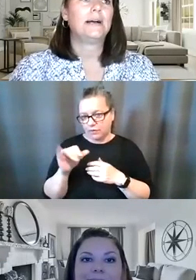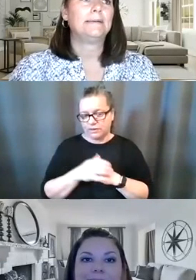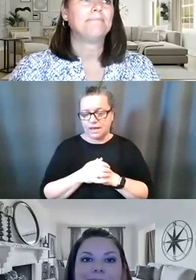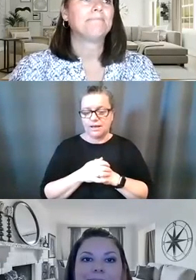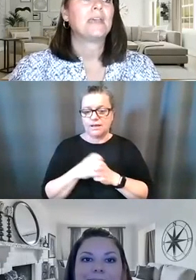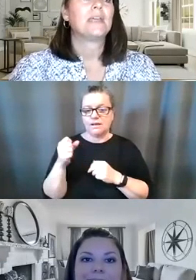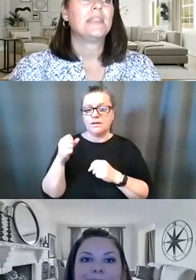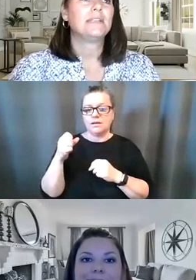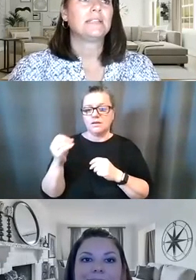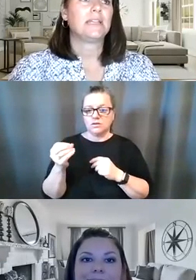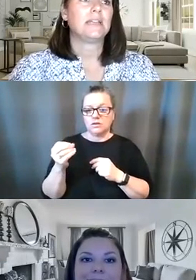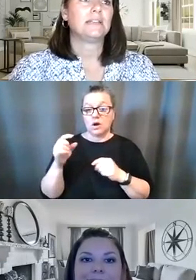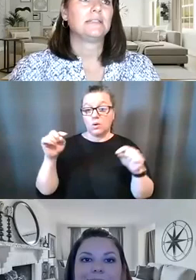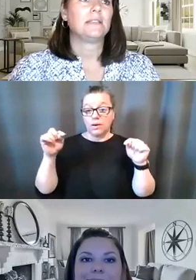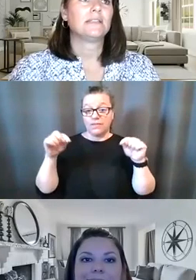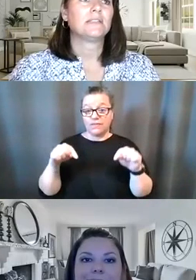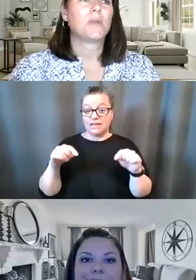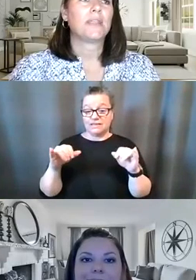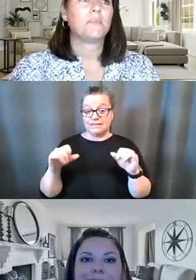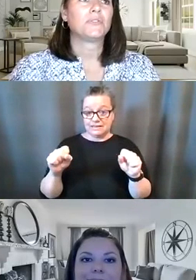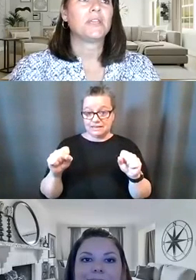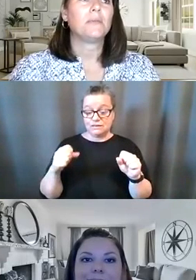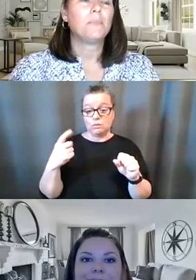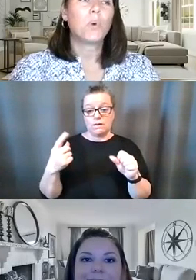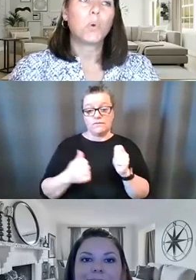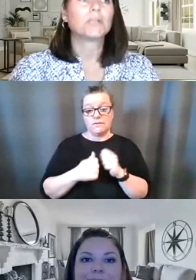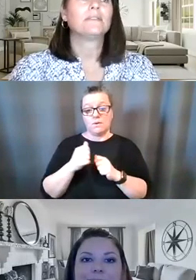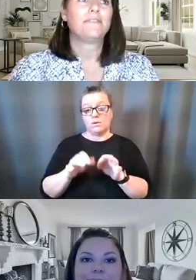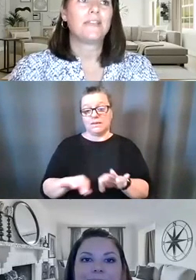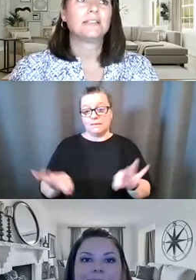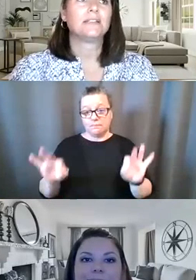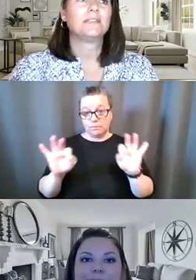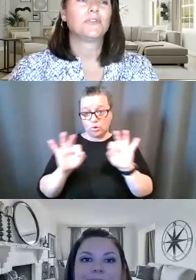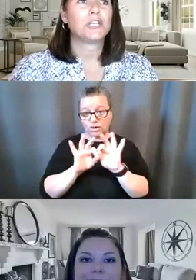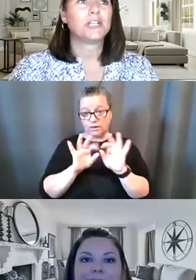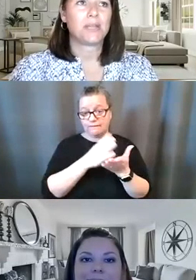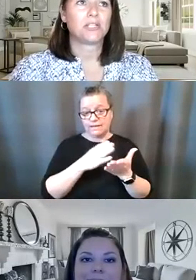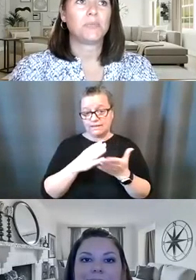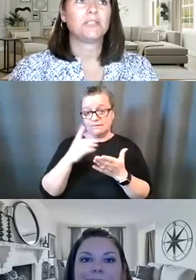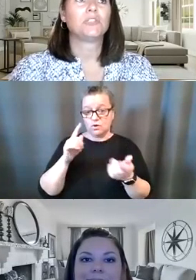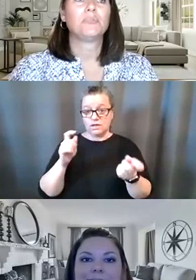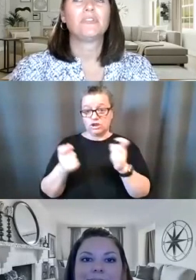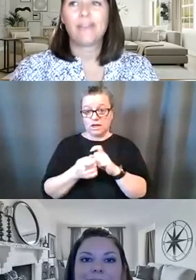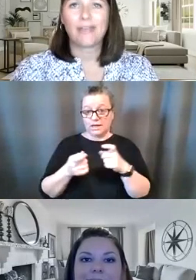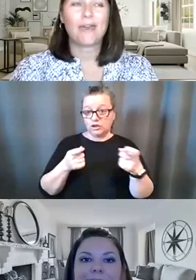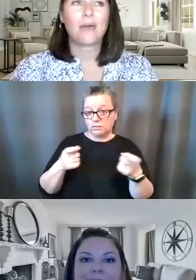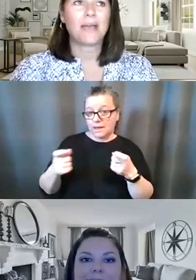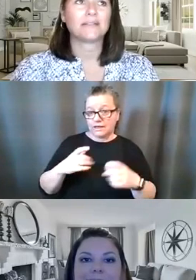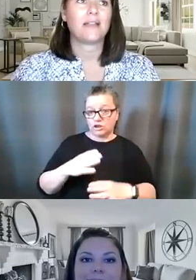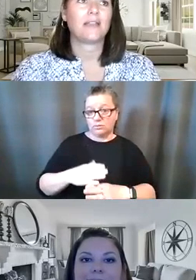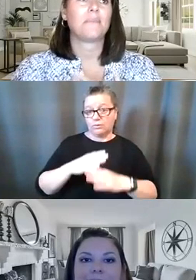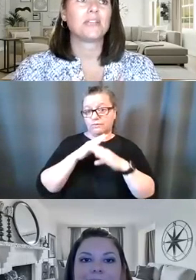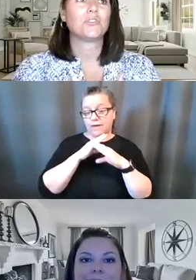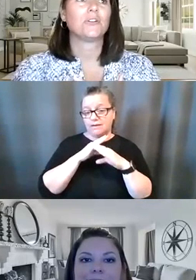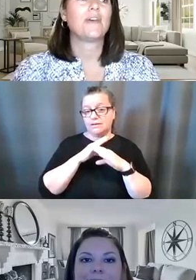So, this is one of the most important phases for change management to prevent that